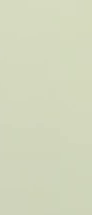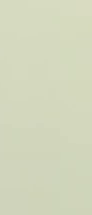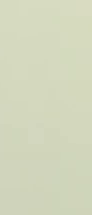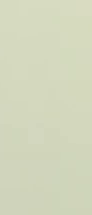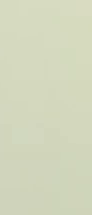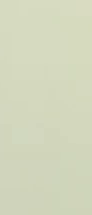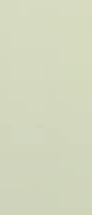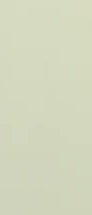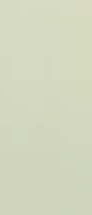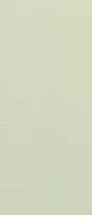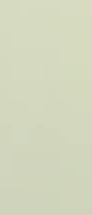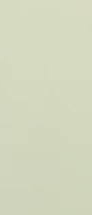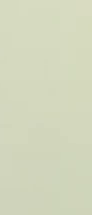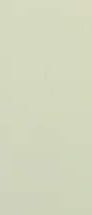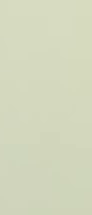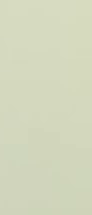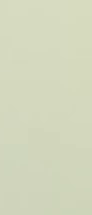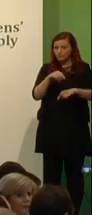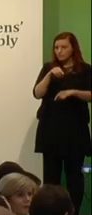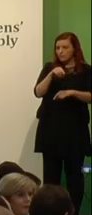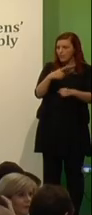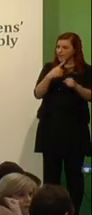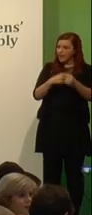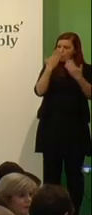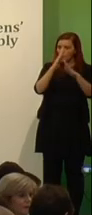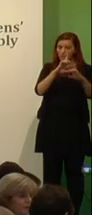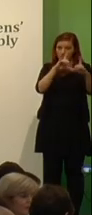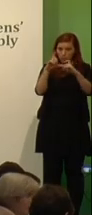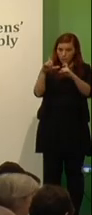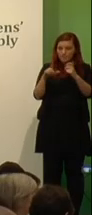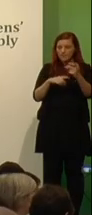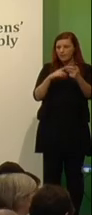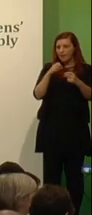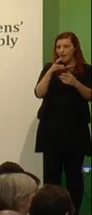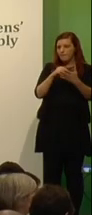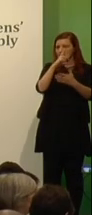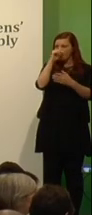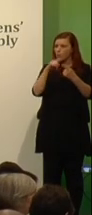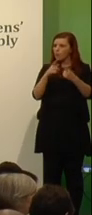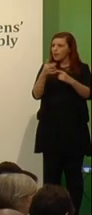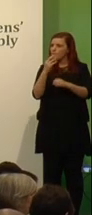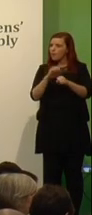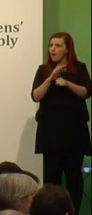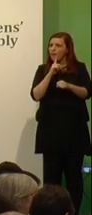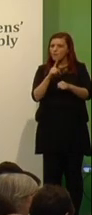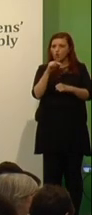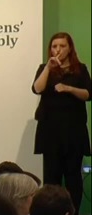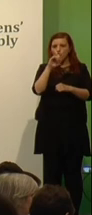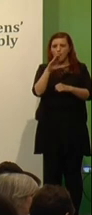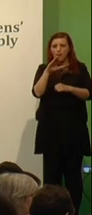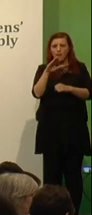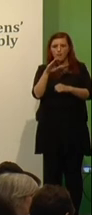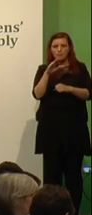is environment and effect. I'll show you the picture of that in a moment, which is where you have neural imaging